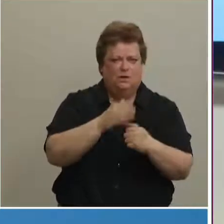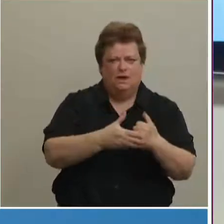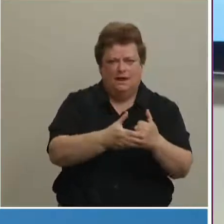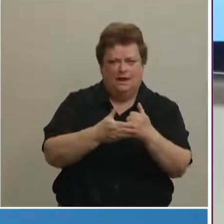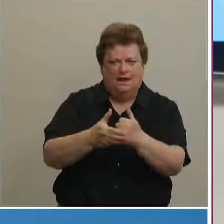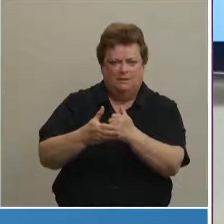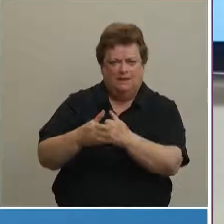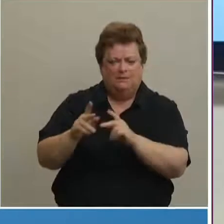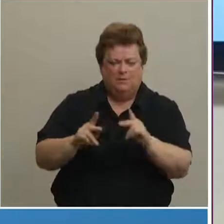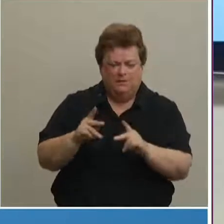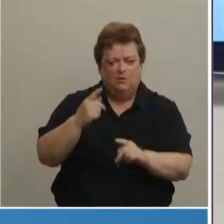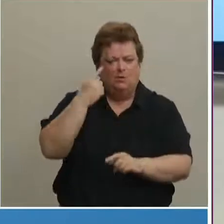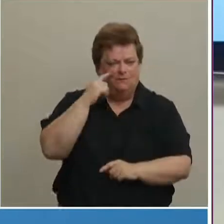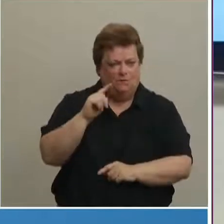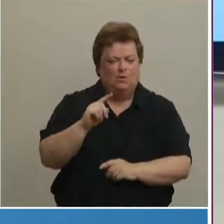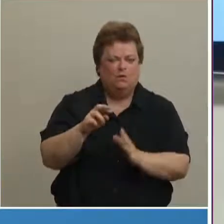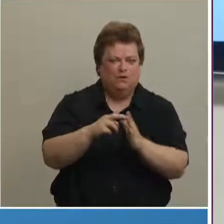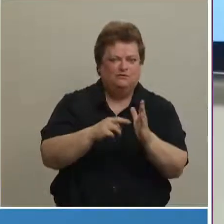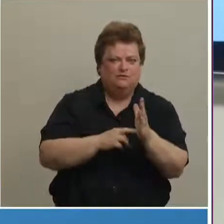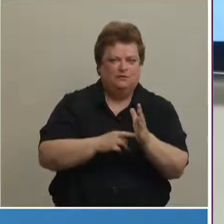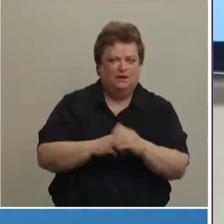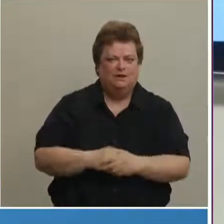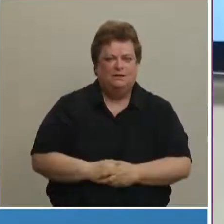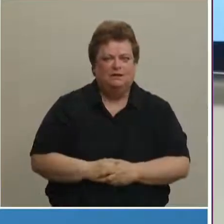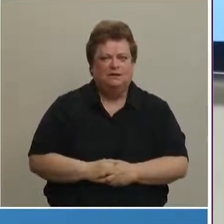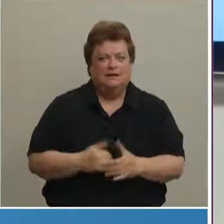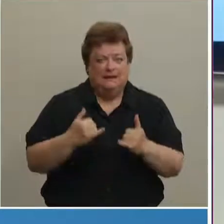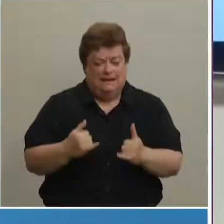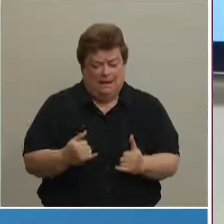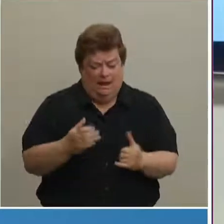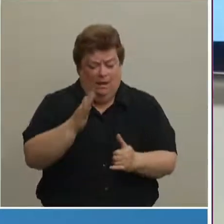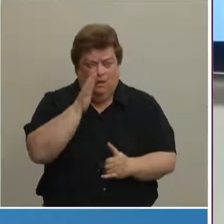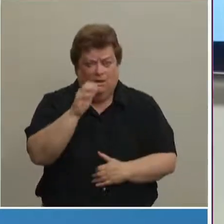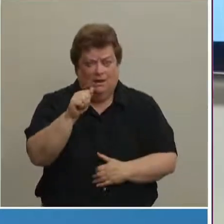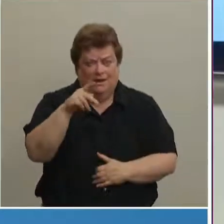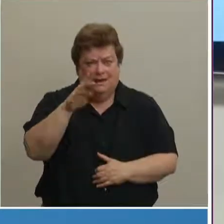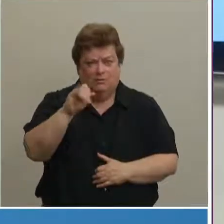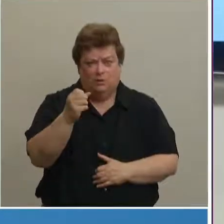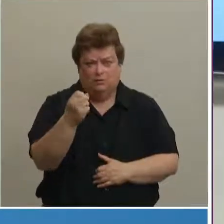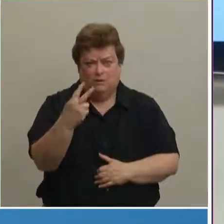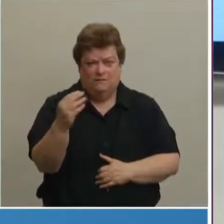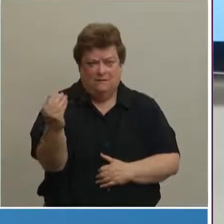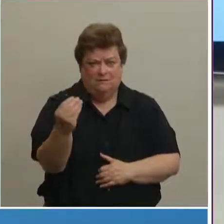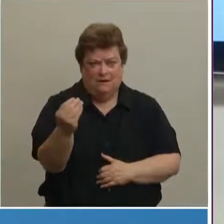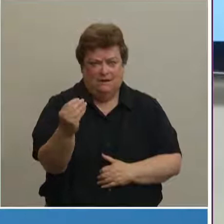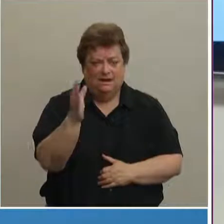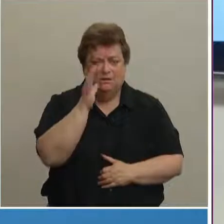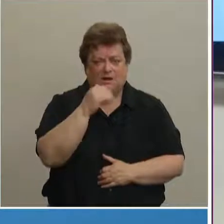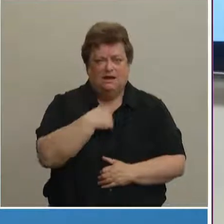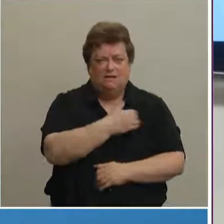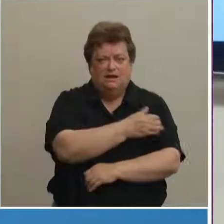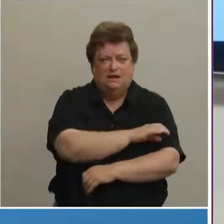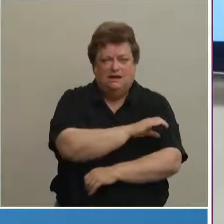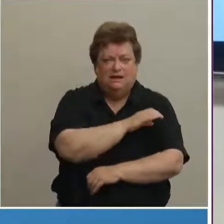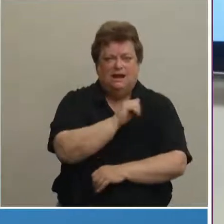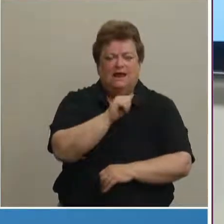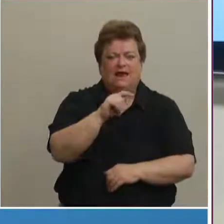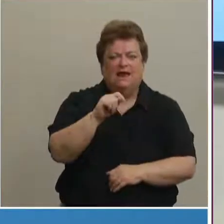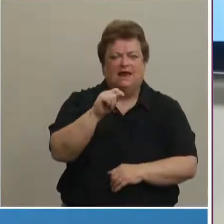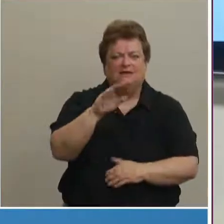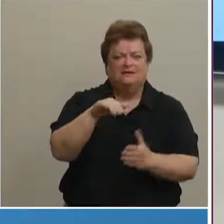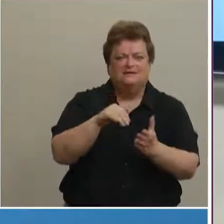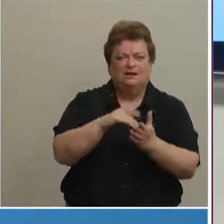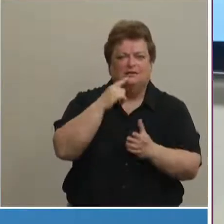individuals with registration. Coming up this Monday, April 12th, we will have a clinic at the Center for People in Need